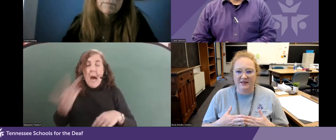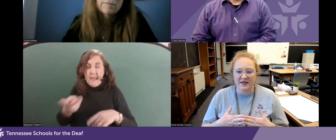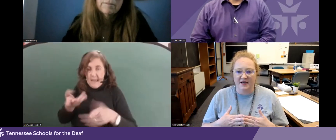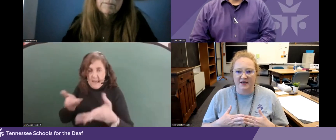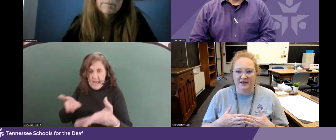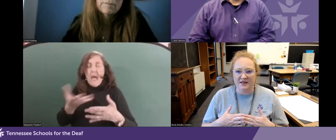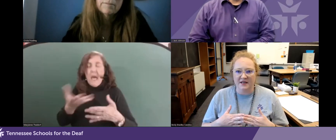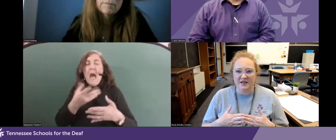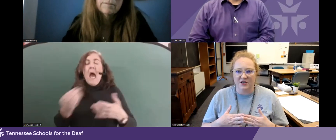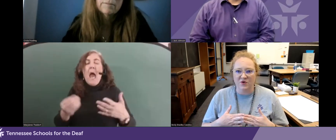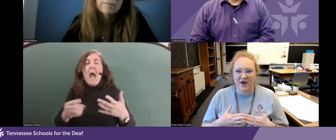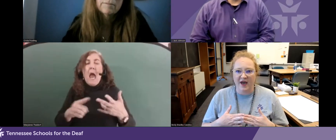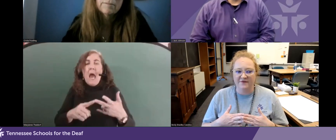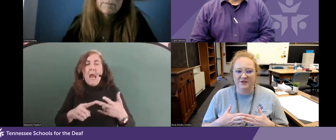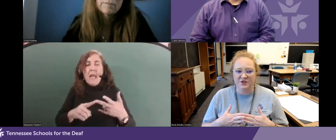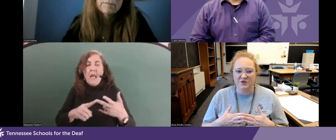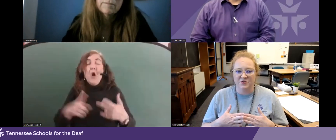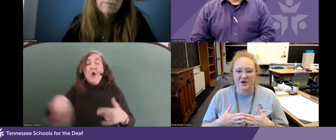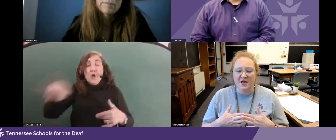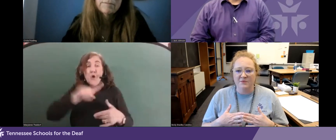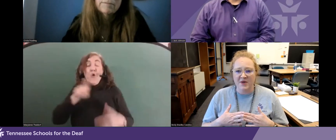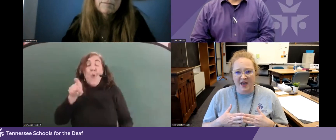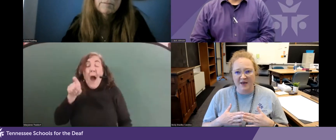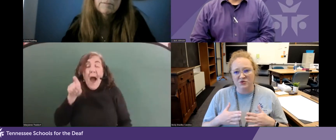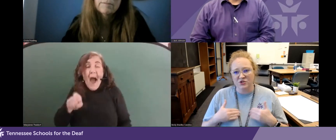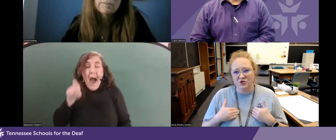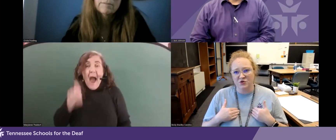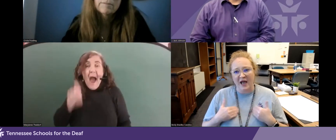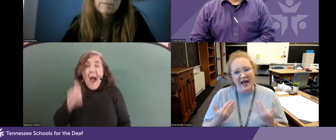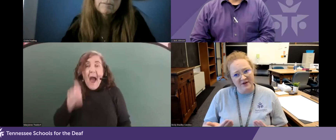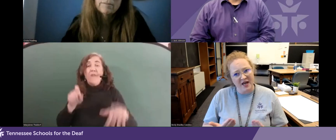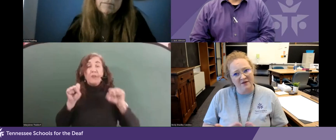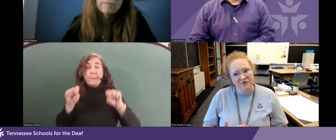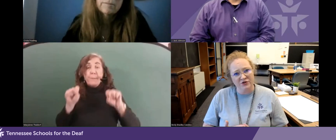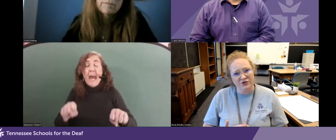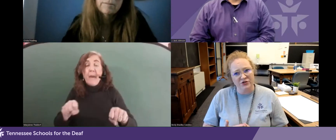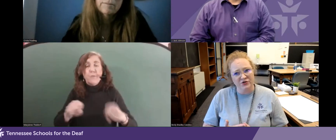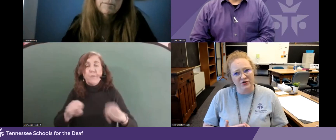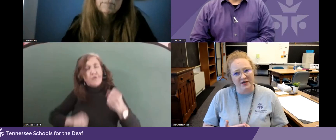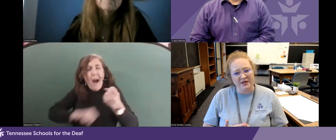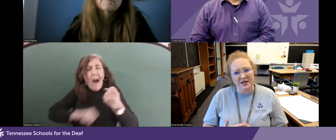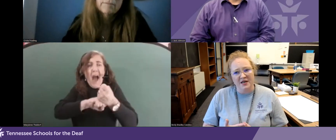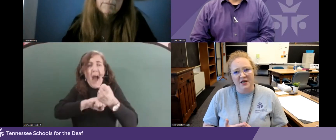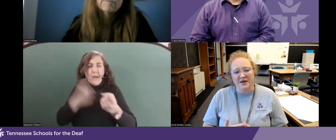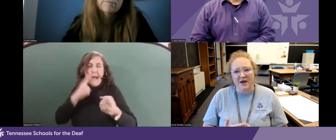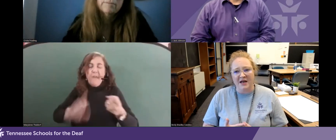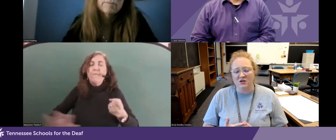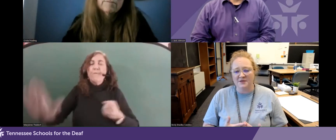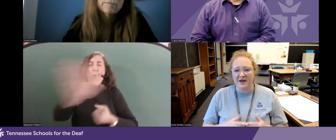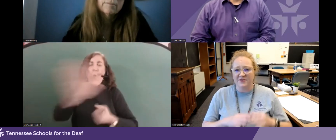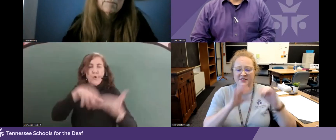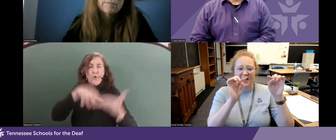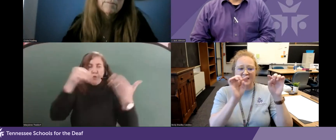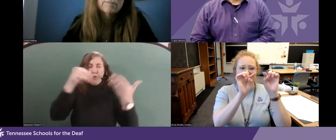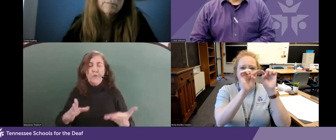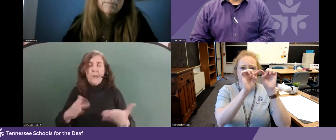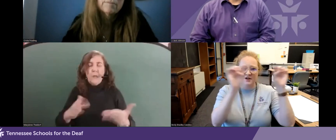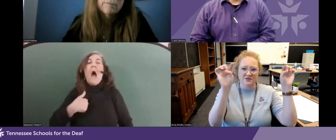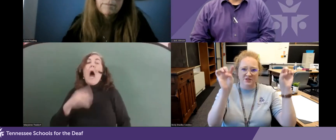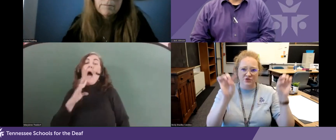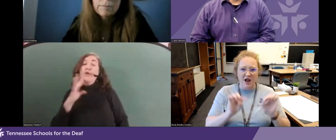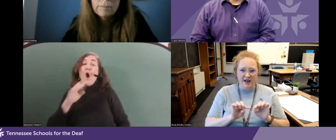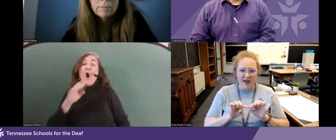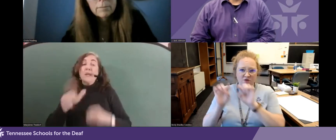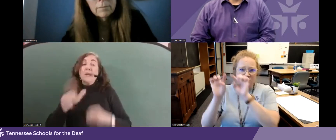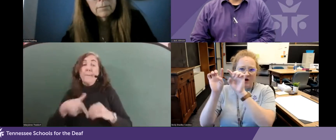and you have to be able to advocate for your student. I talked about this last time, but there's